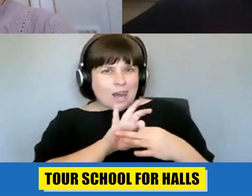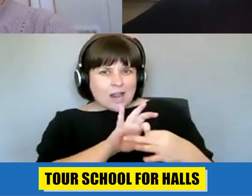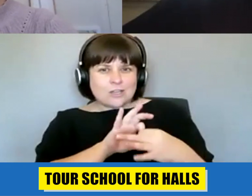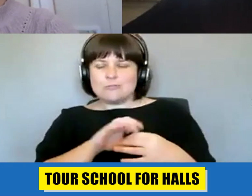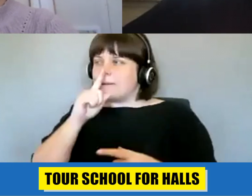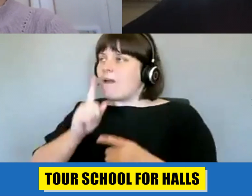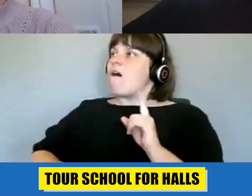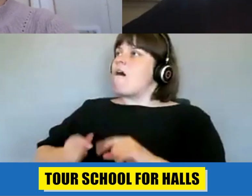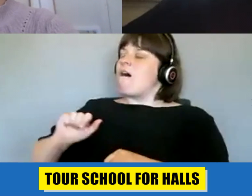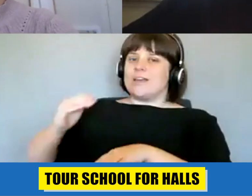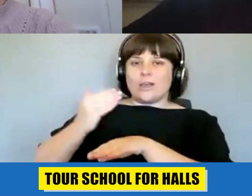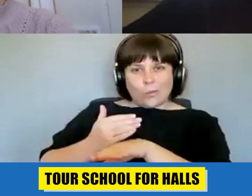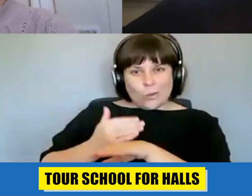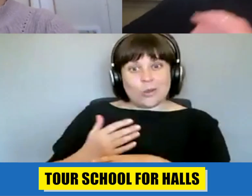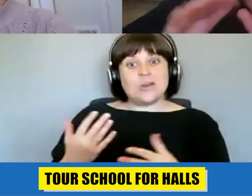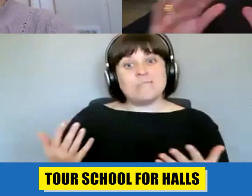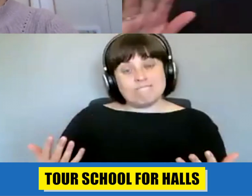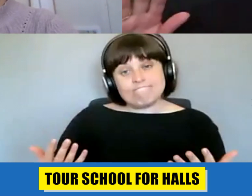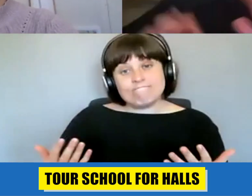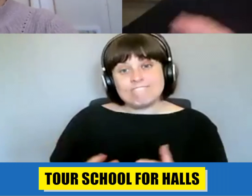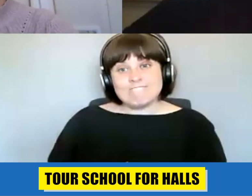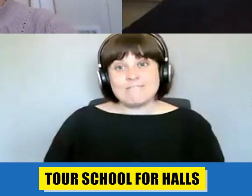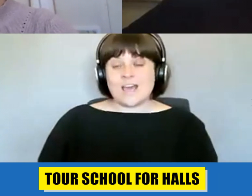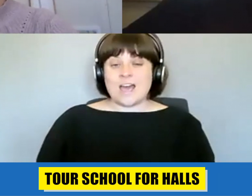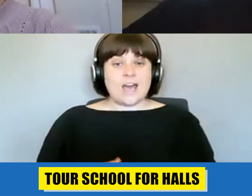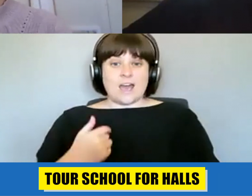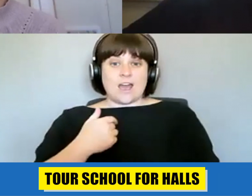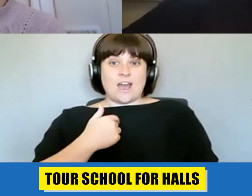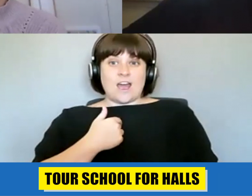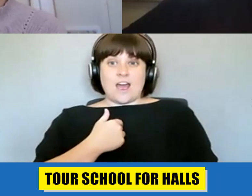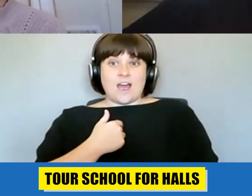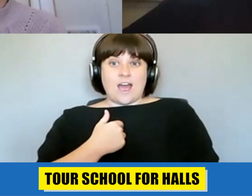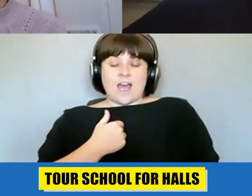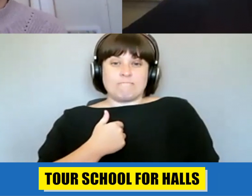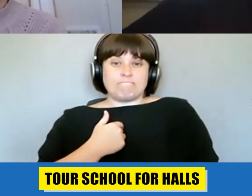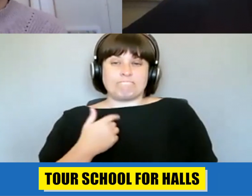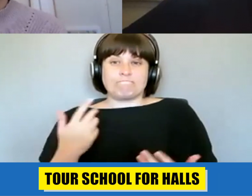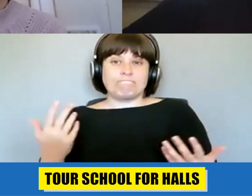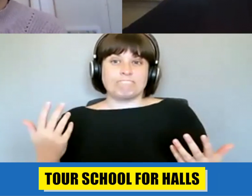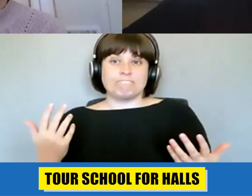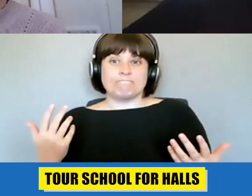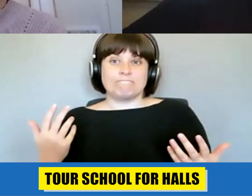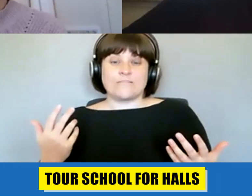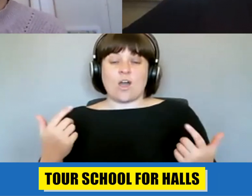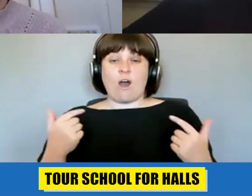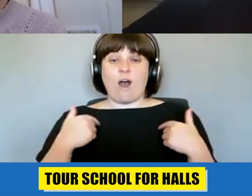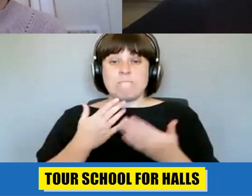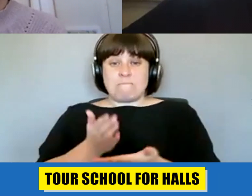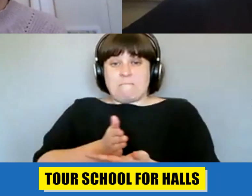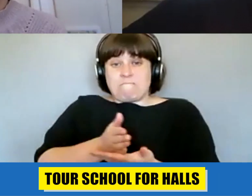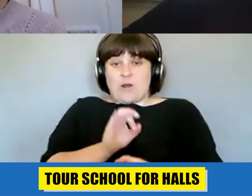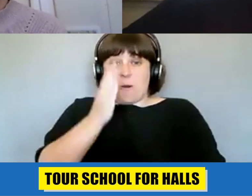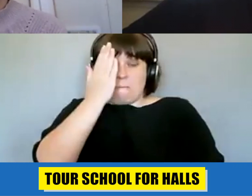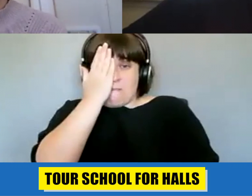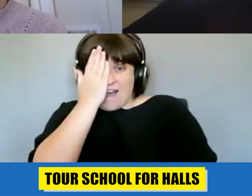work. And I think that, I'm being completely art form and genre neutral here. I think that works